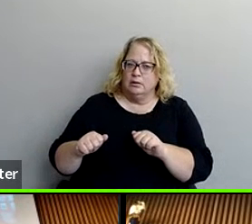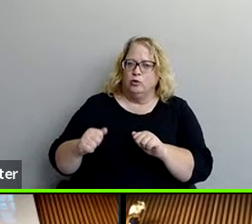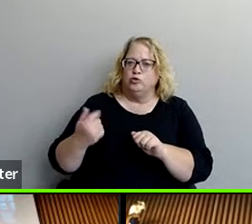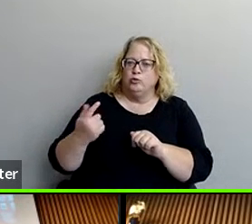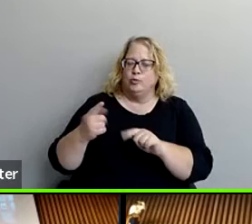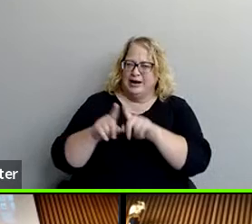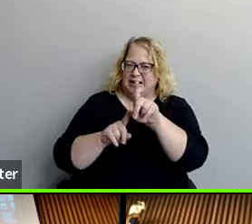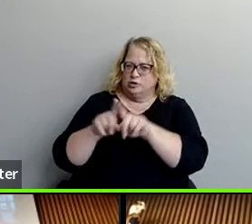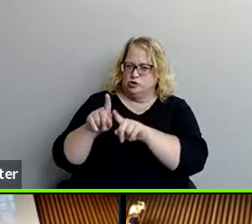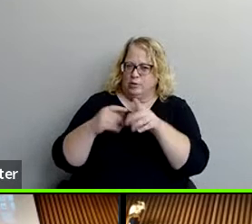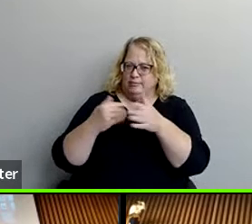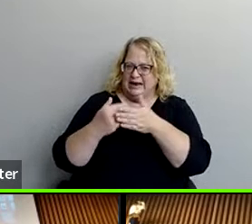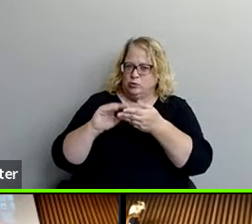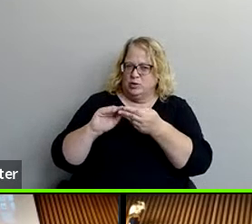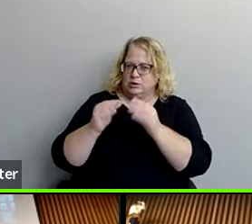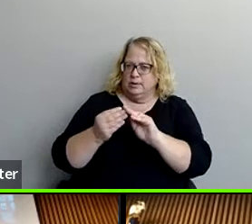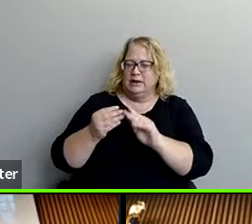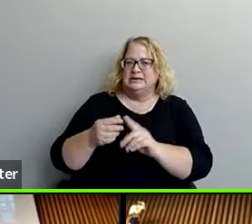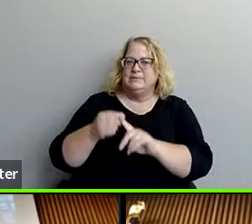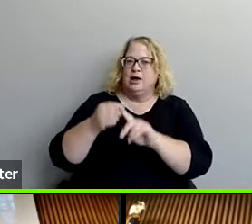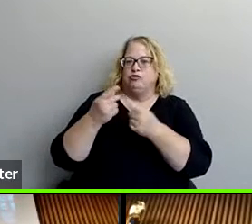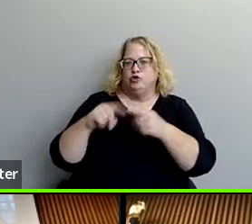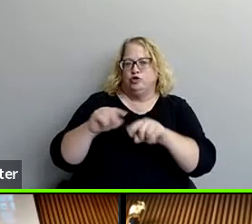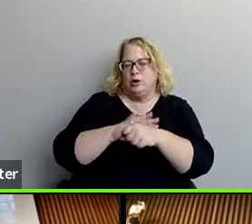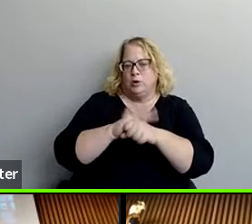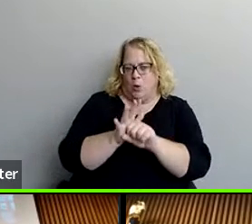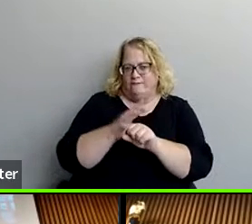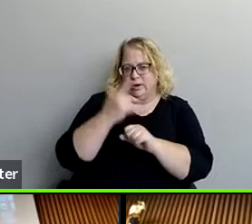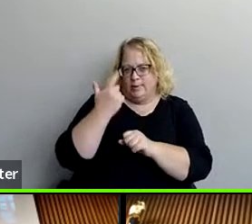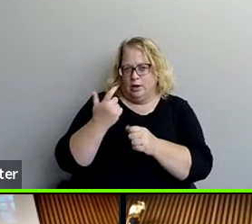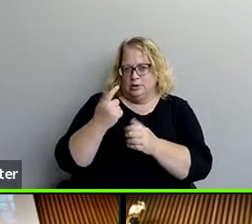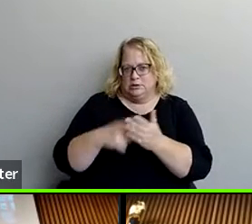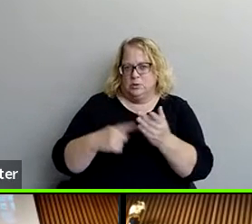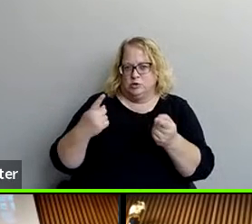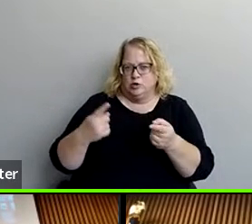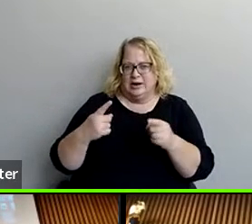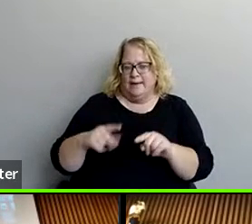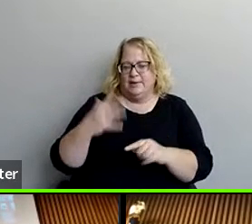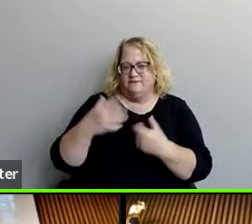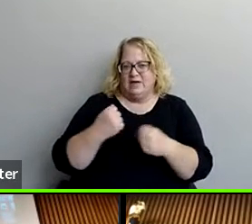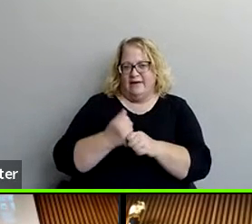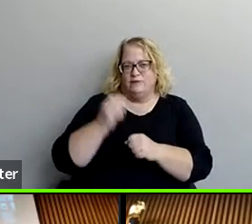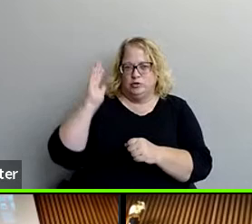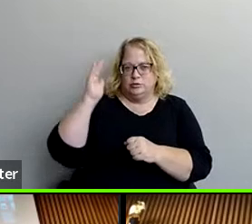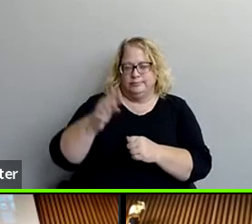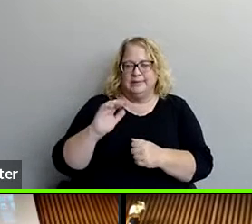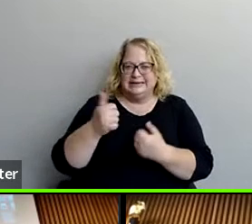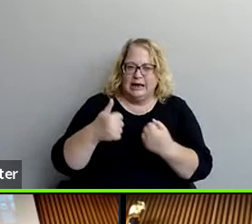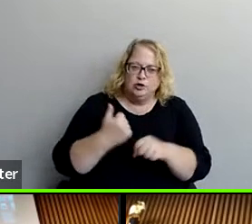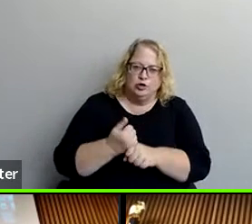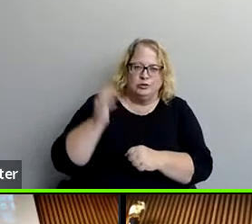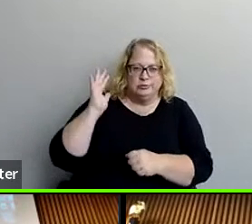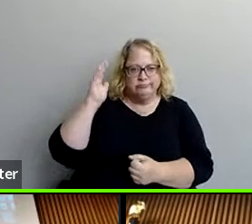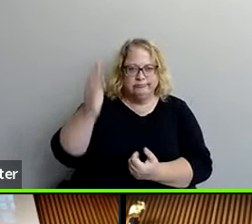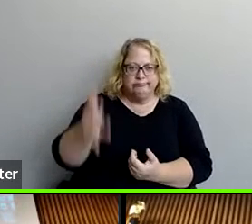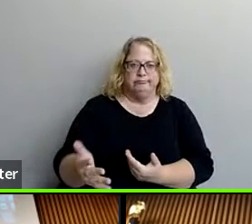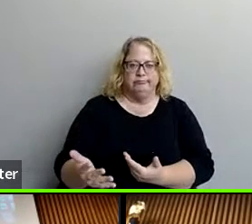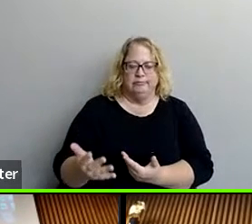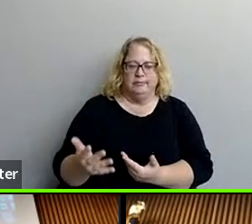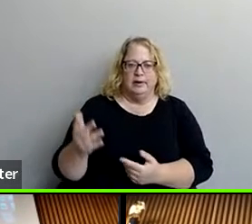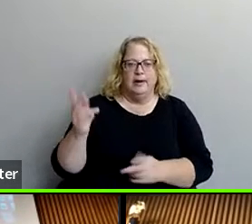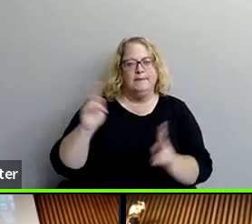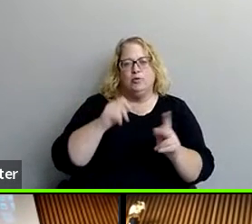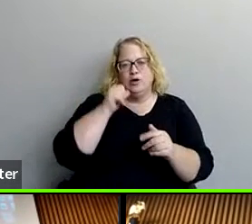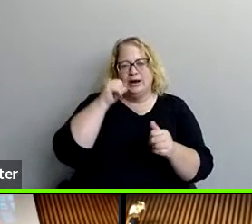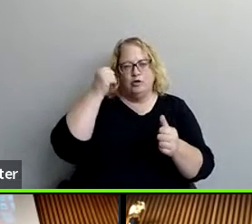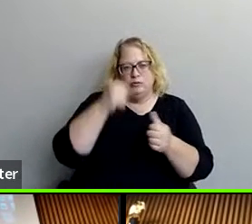those figures, especially with during the COVID? Because what's going to happen is 5 years down the road, 10 years down the road,